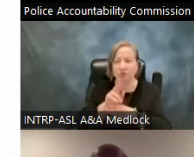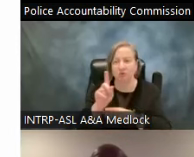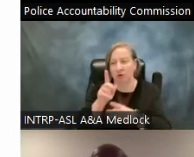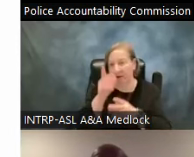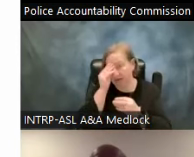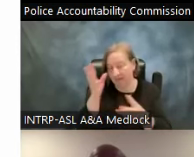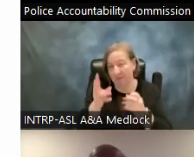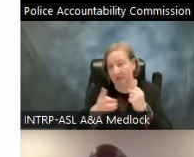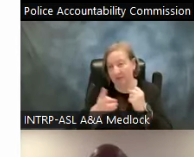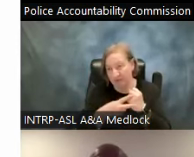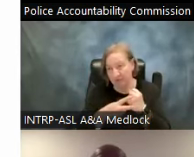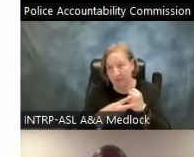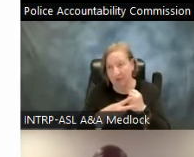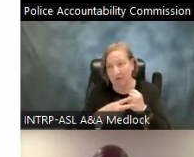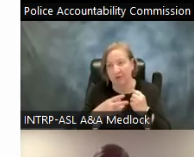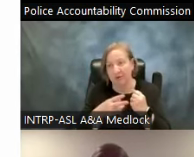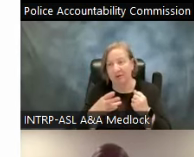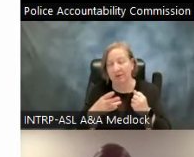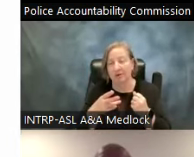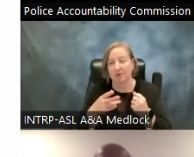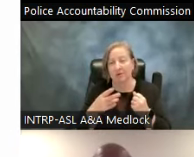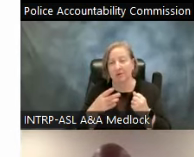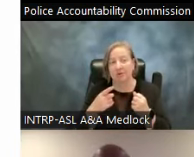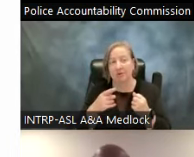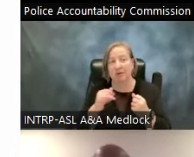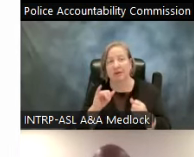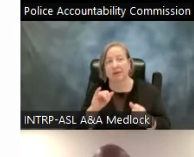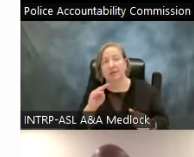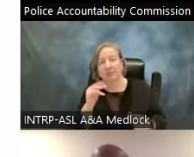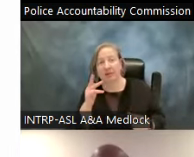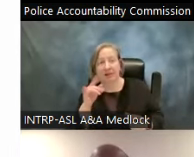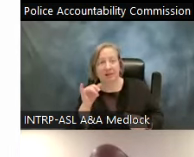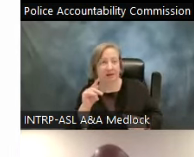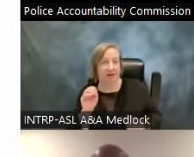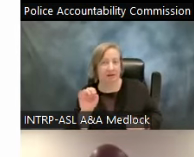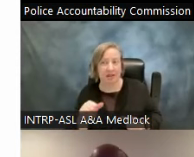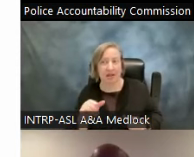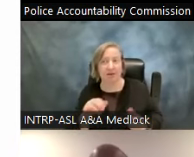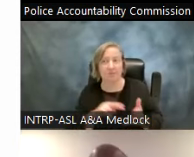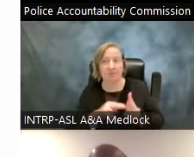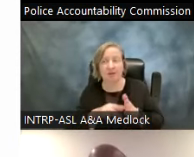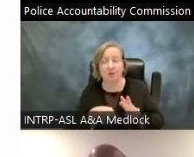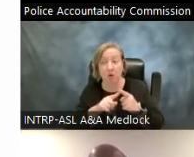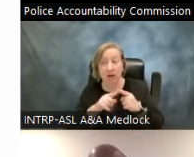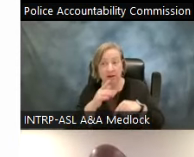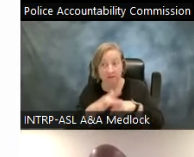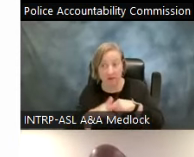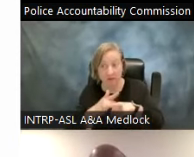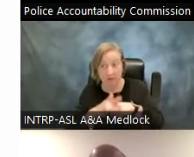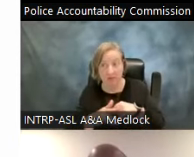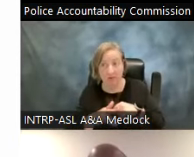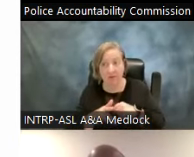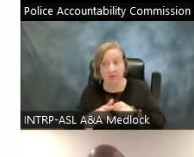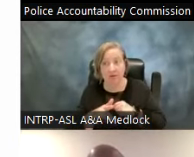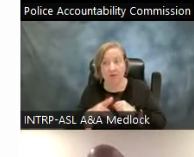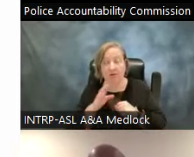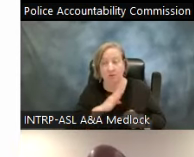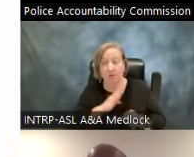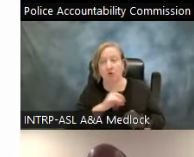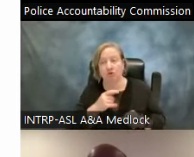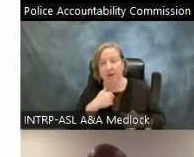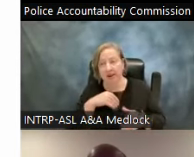stored. In regards to body cameras, immediate is the sense that like once it is available, the board should